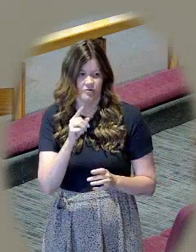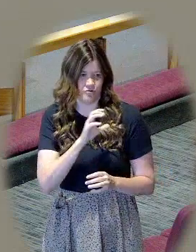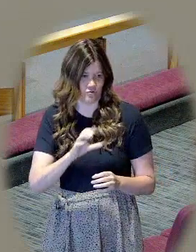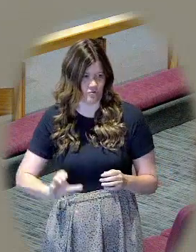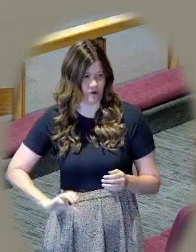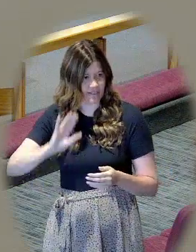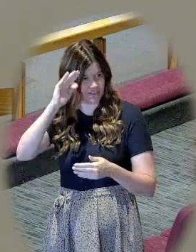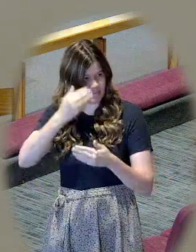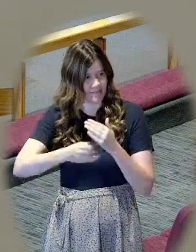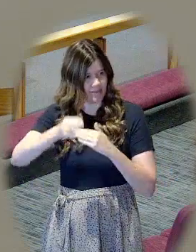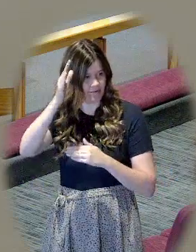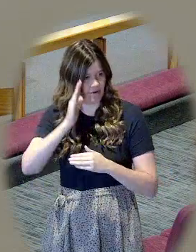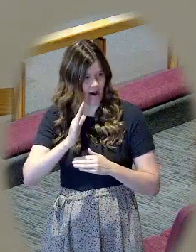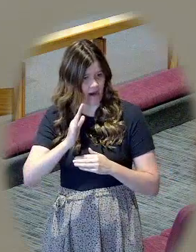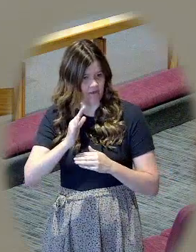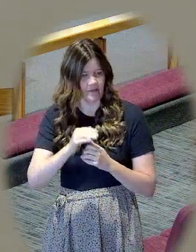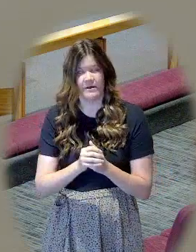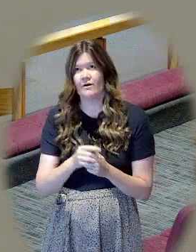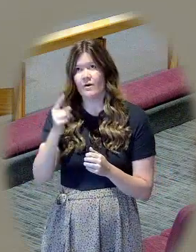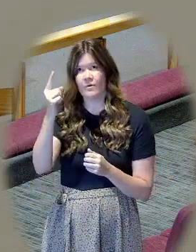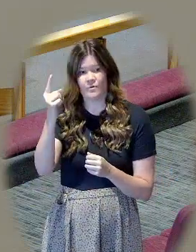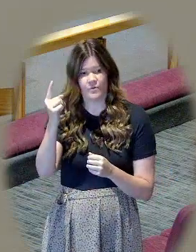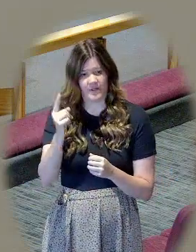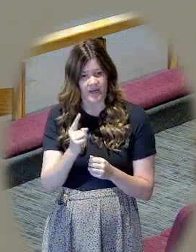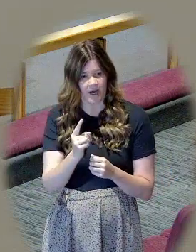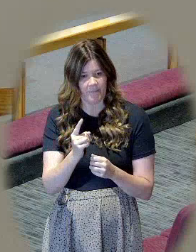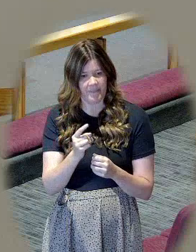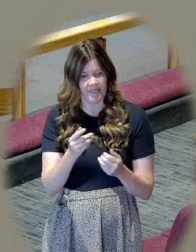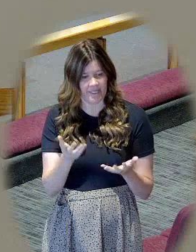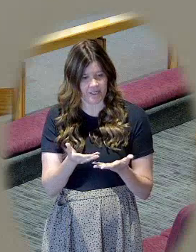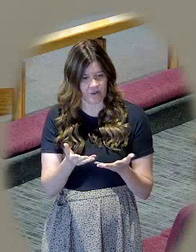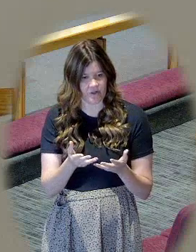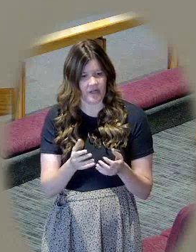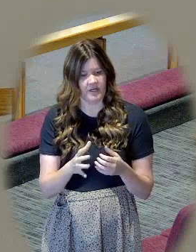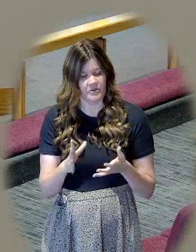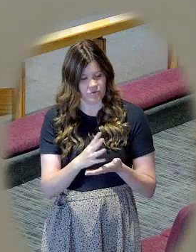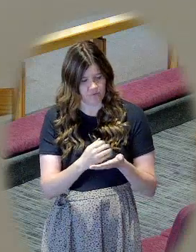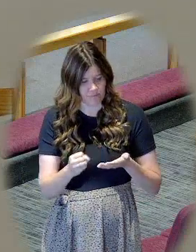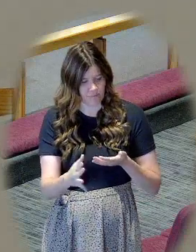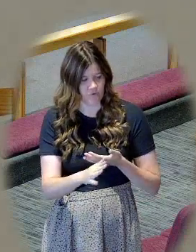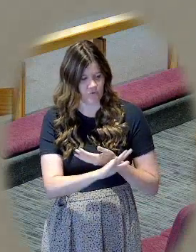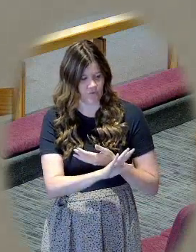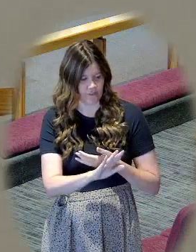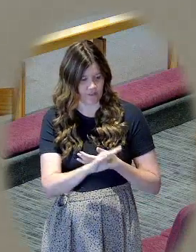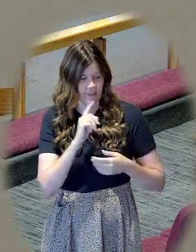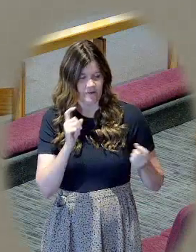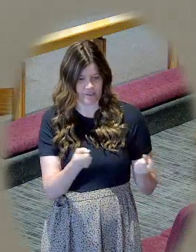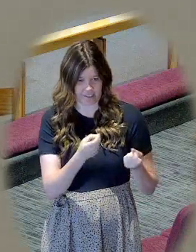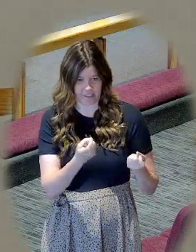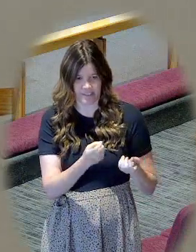God, who has come to accomplish the forgiveness of their sins.